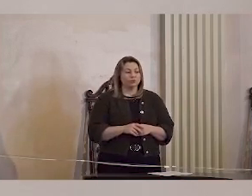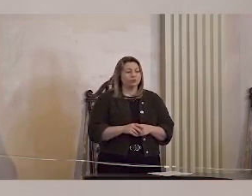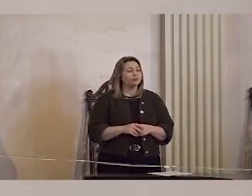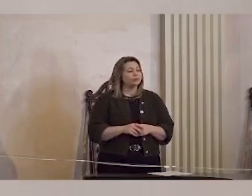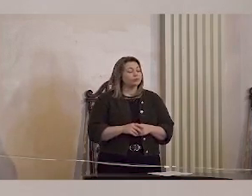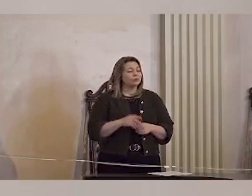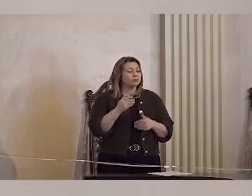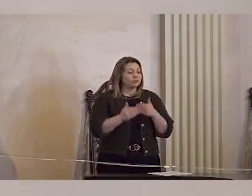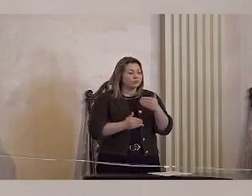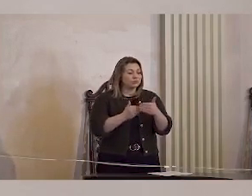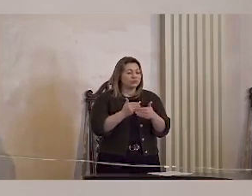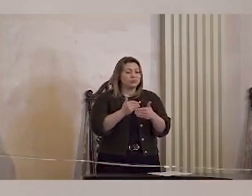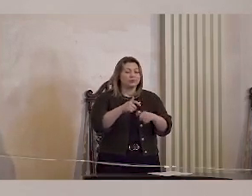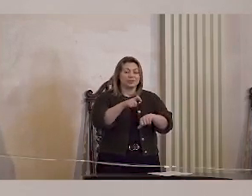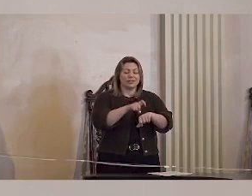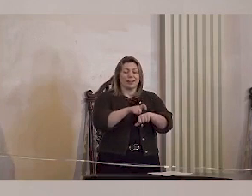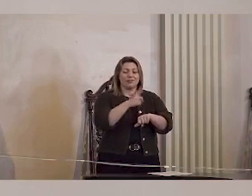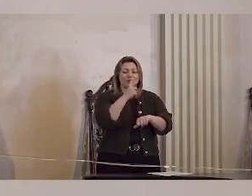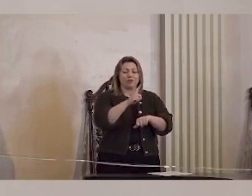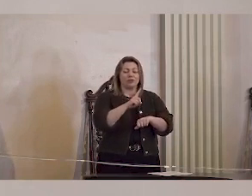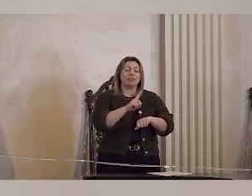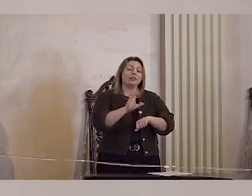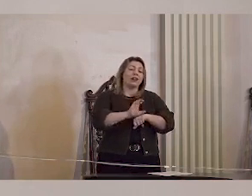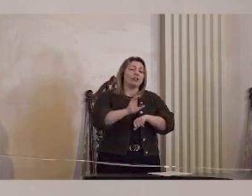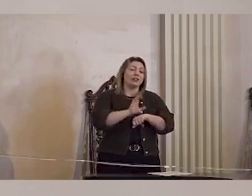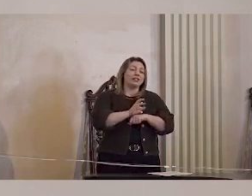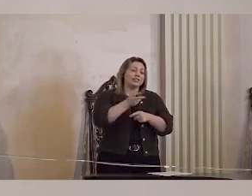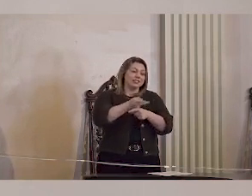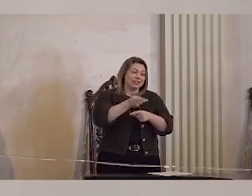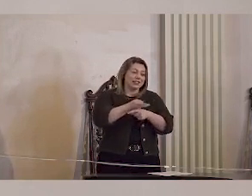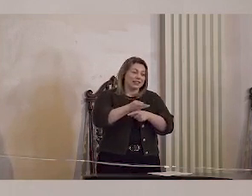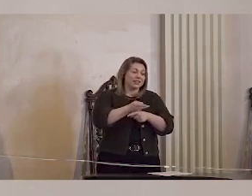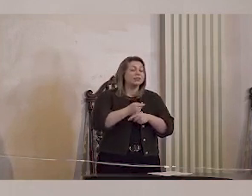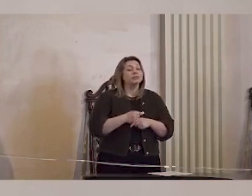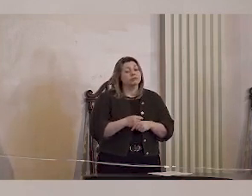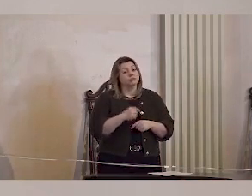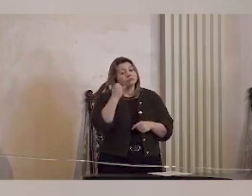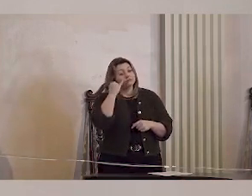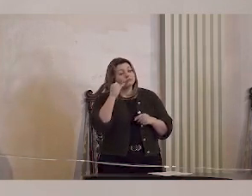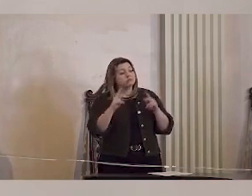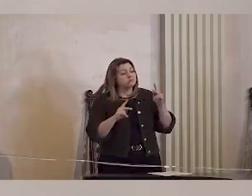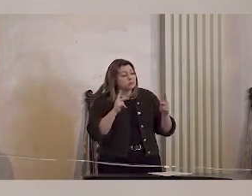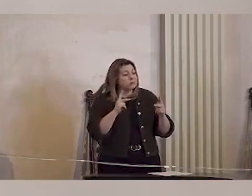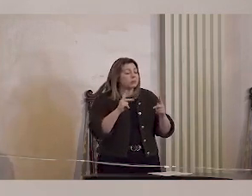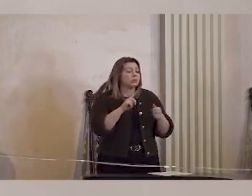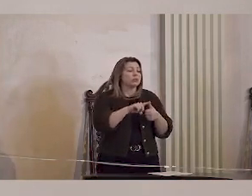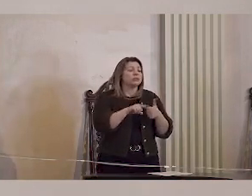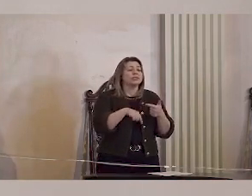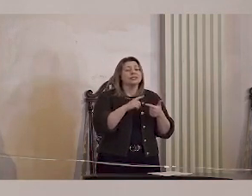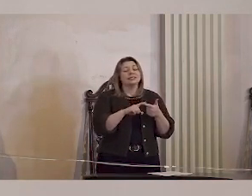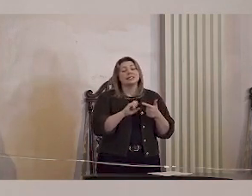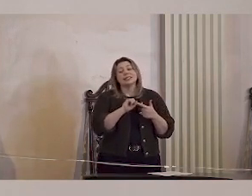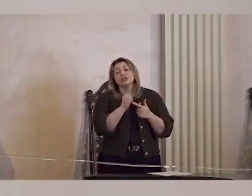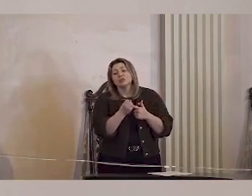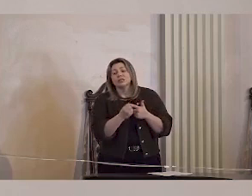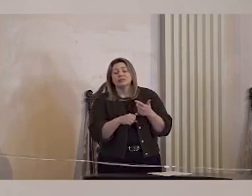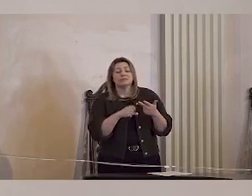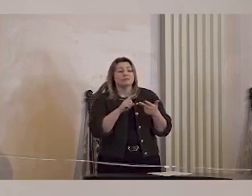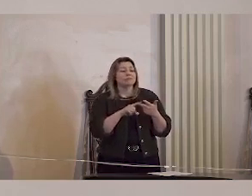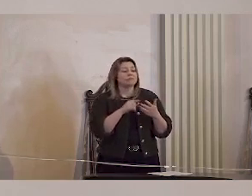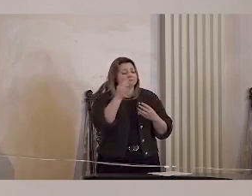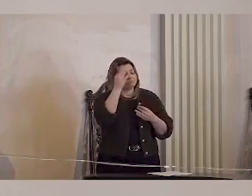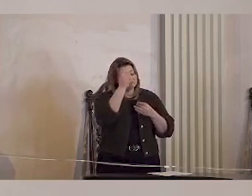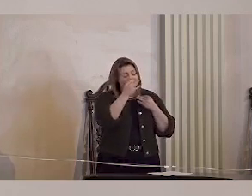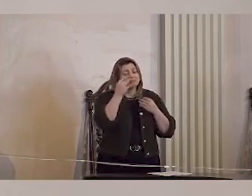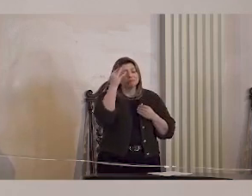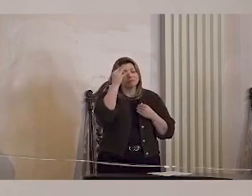And moving now to our time of congregational care, if there are people, situations on your heart and mind, you